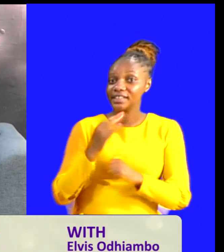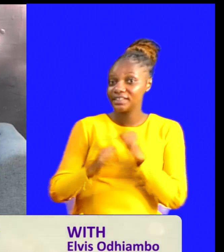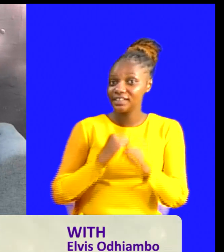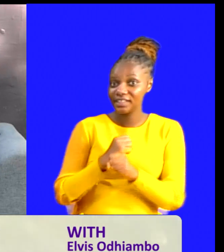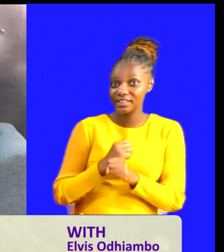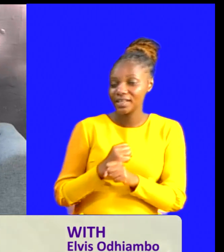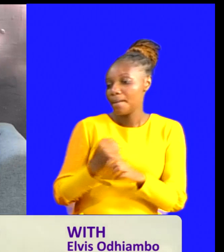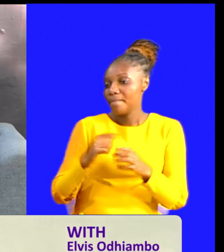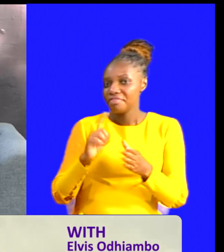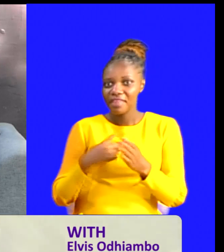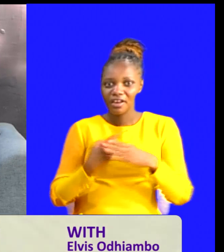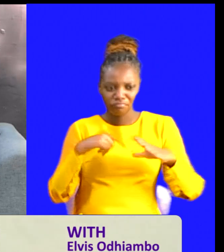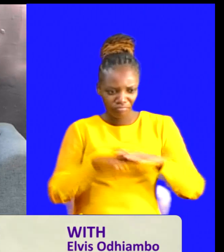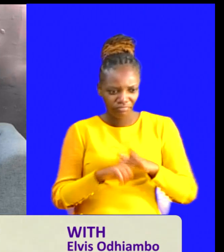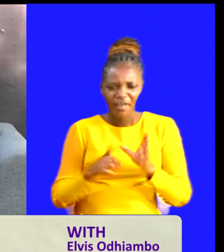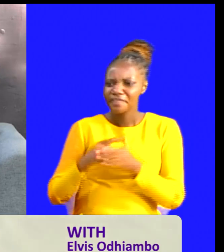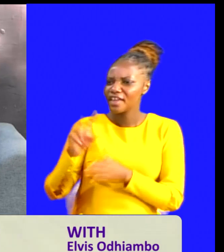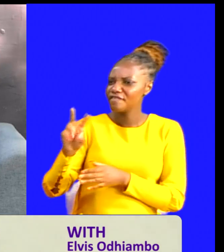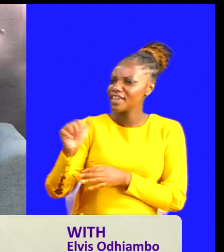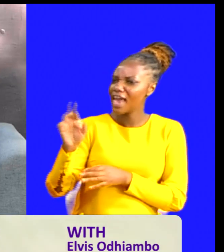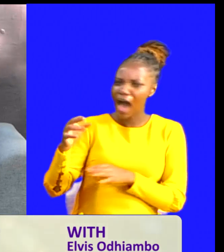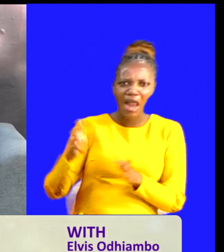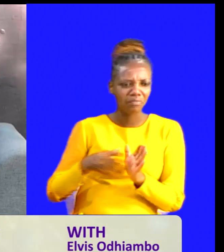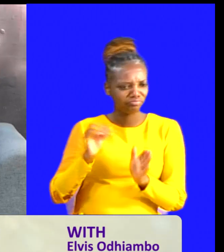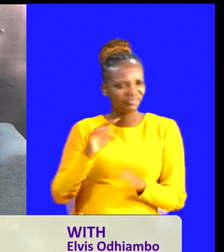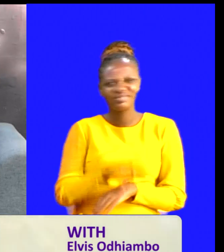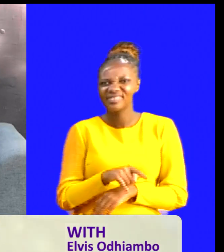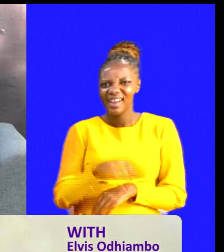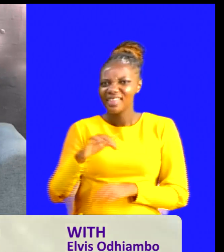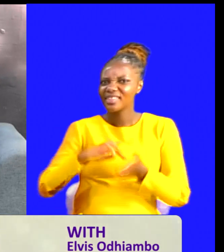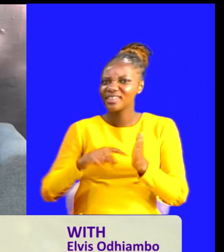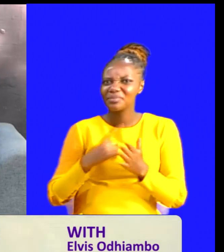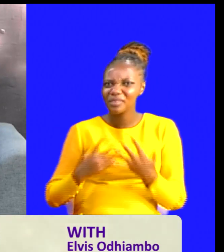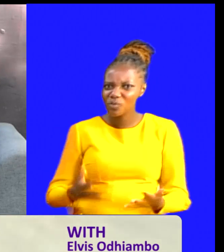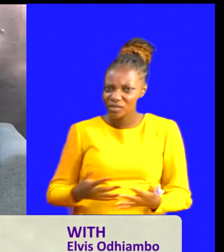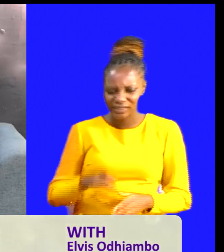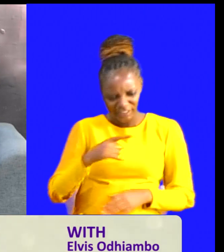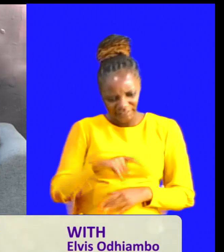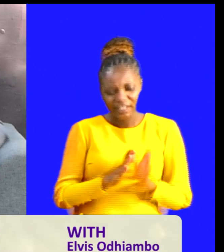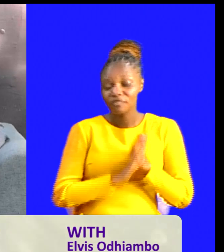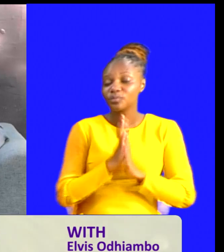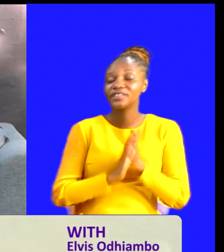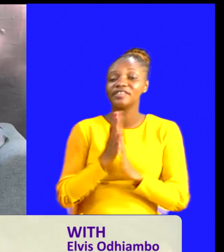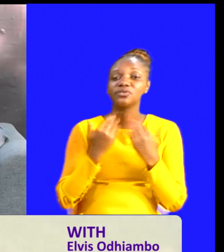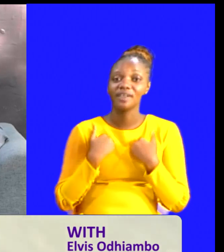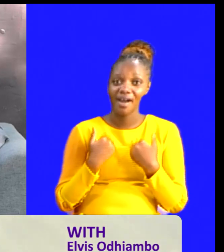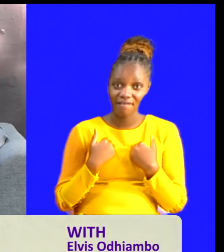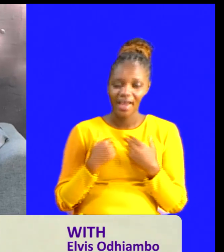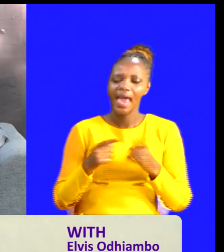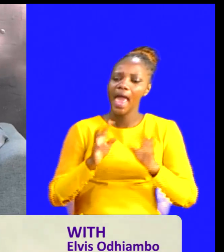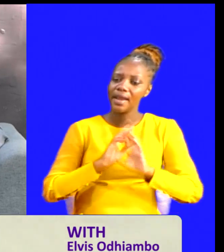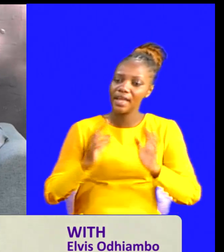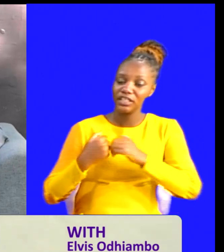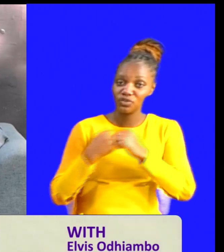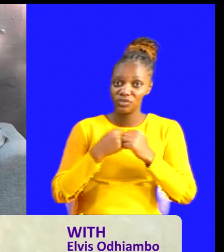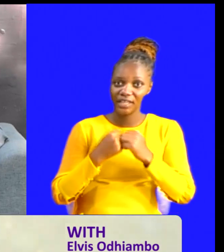by VAR. Then went ahead to get an assist. That goes to show you that he's well motivated. He's coming back to challenge the likes